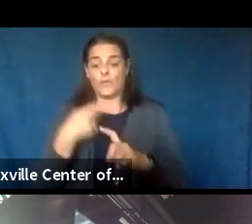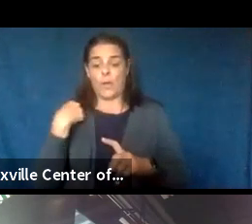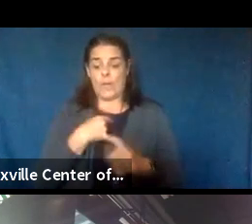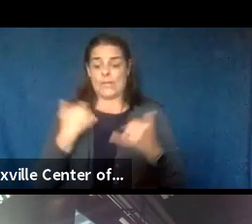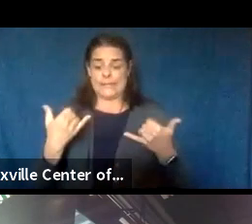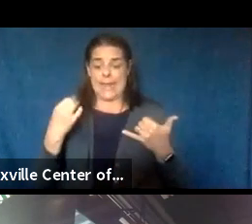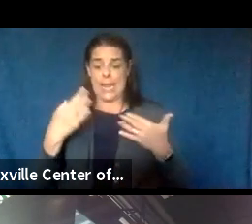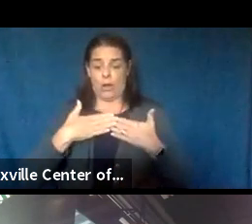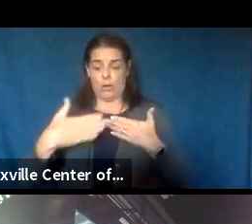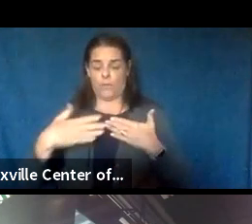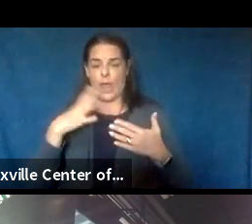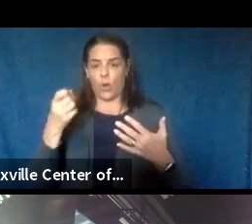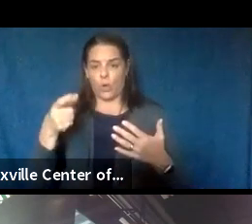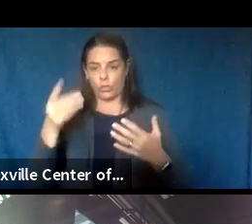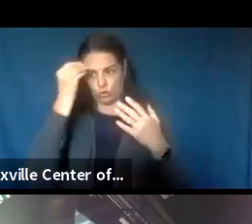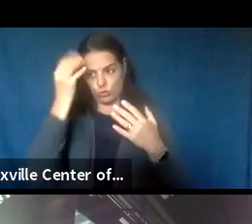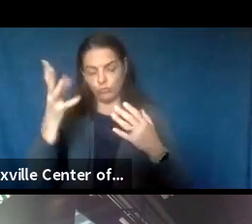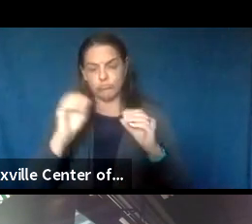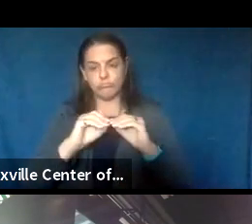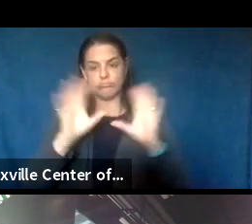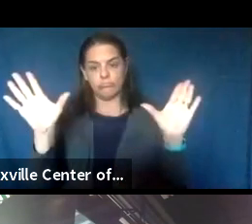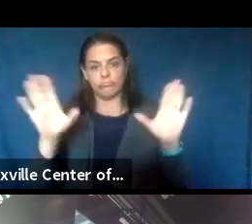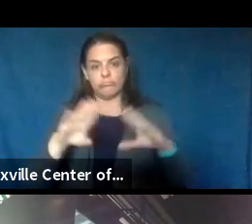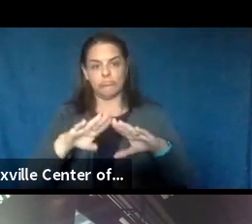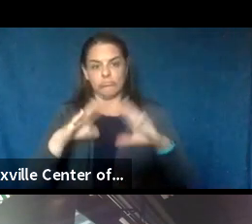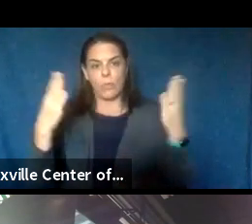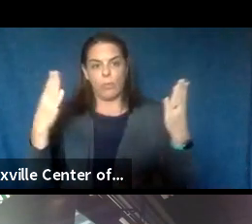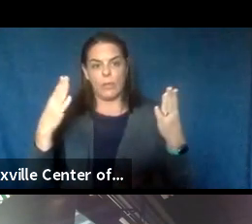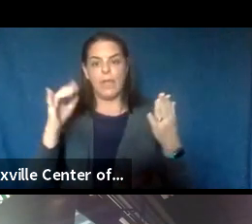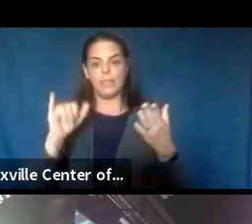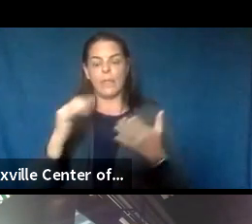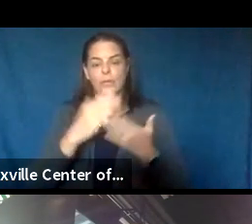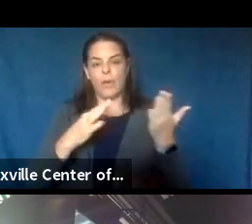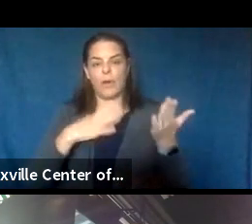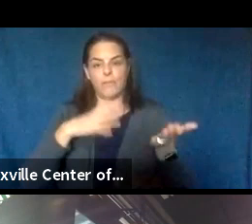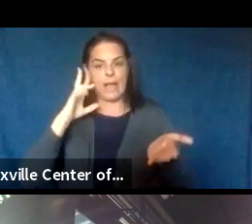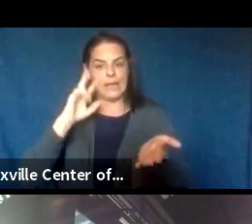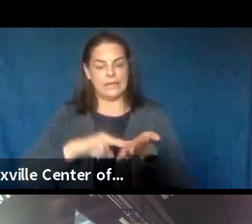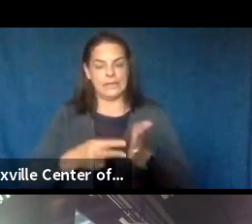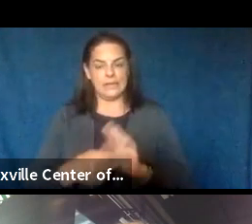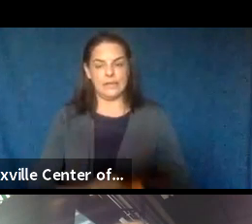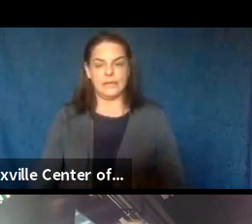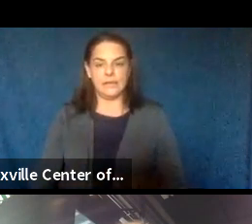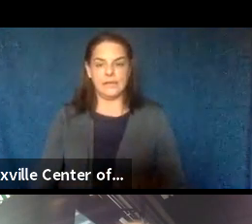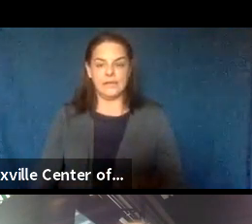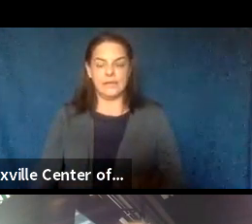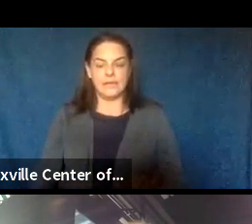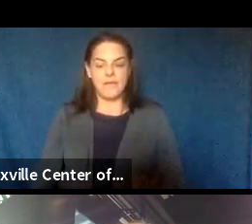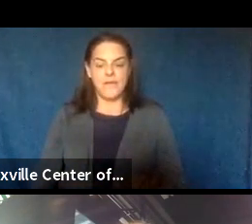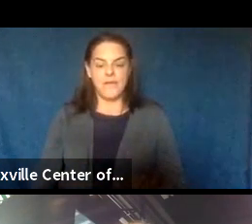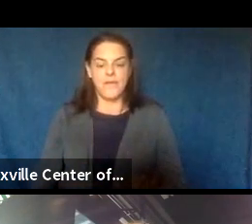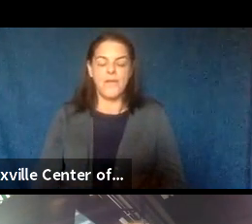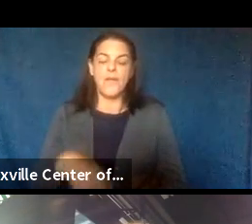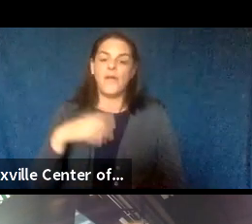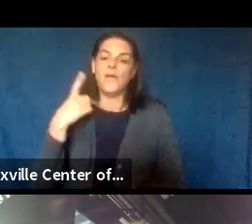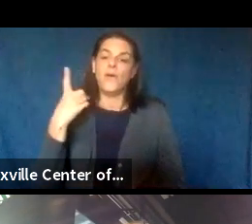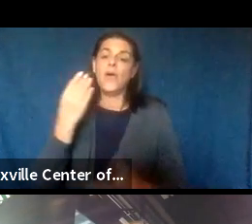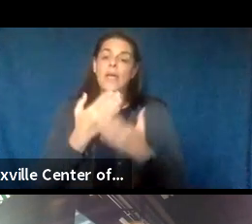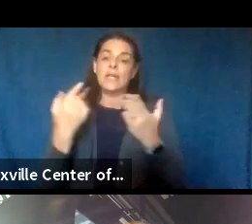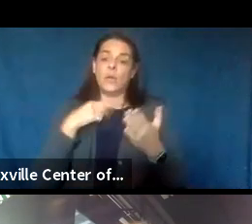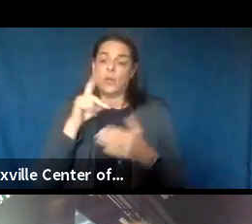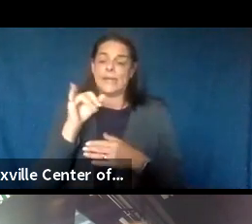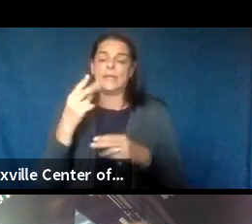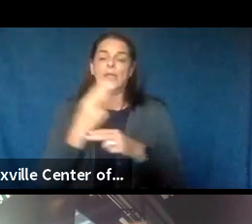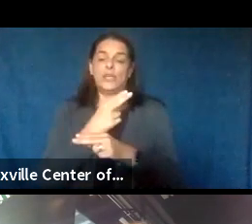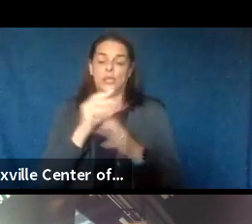I just want that to be very open and clear. That was part of my intent. Well, you know, one of the things we did with, we are using the student